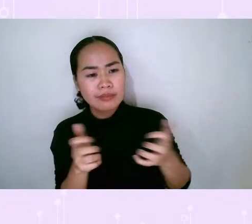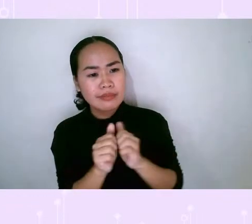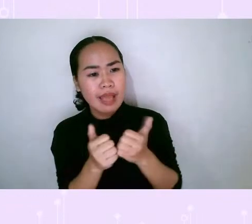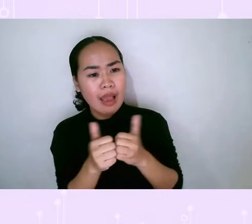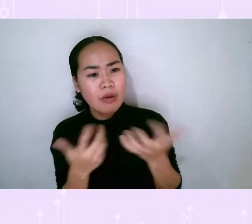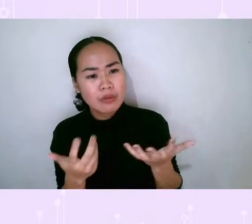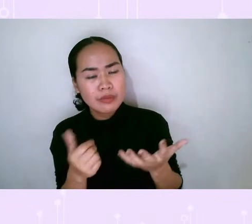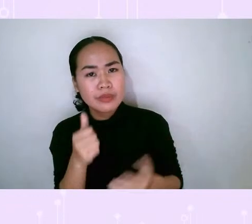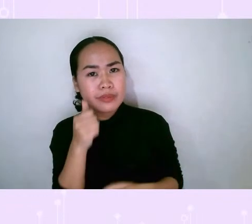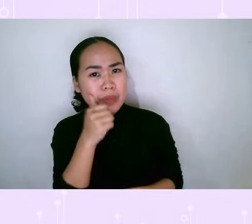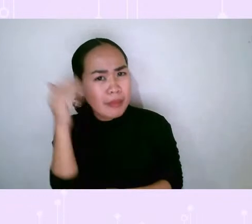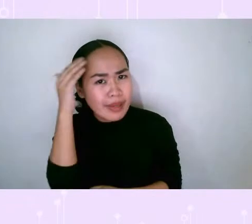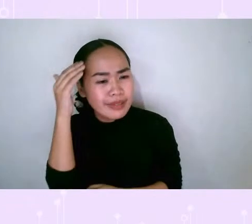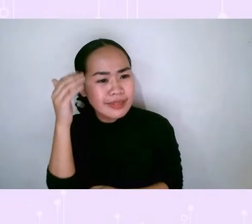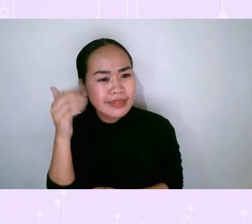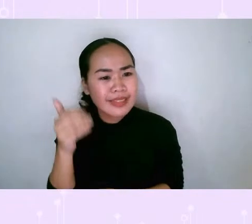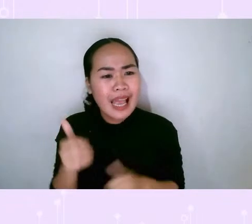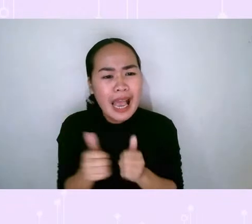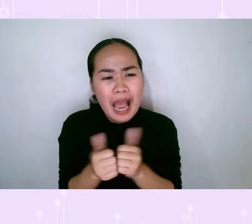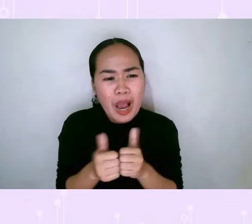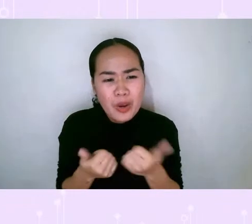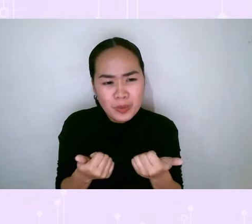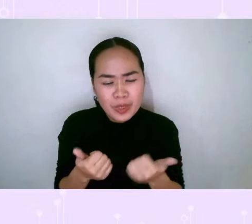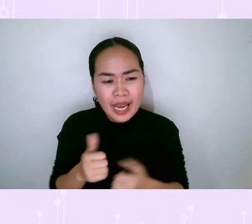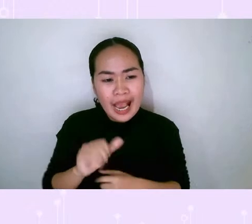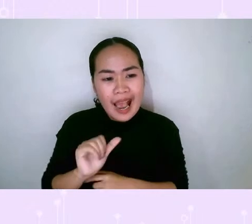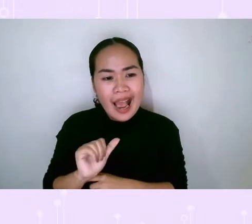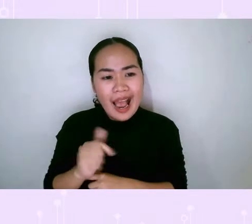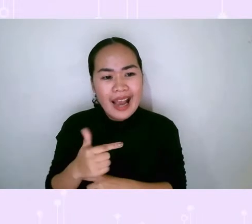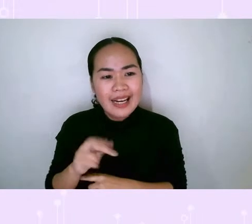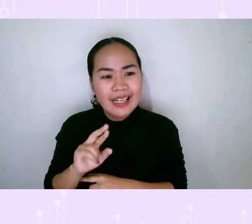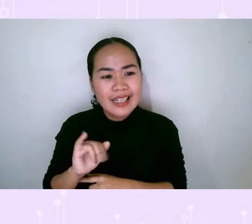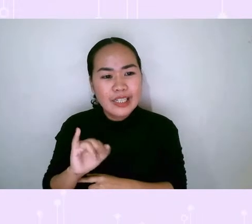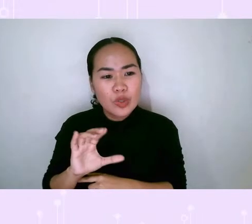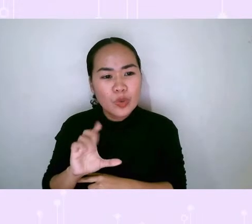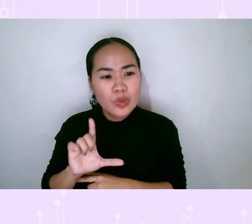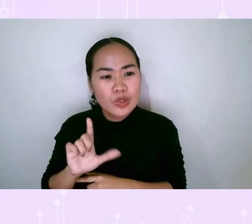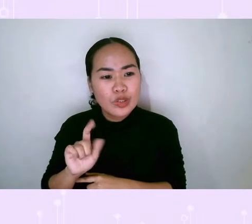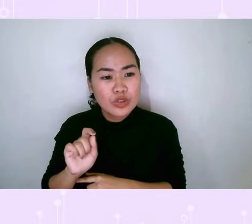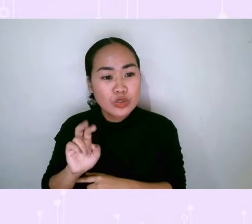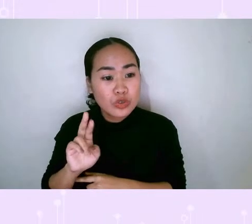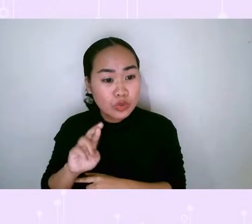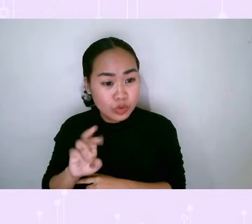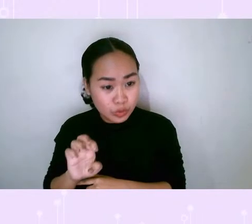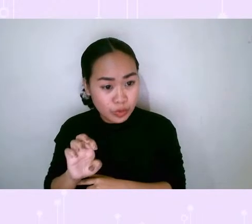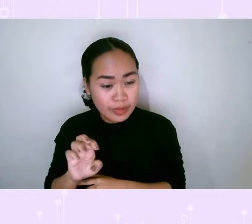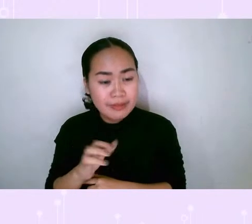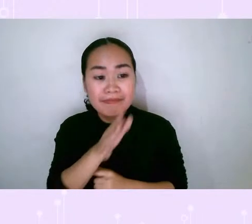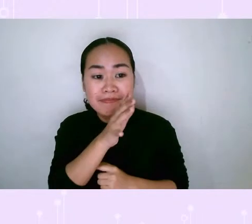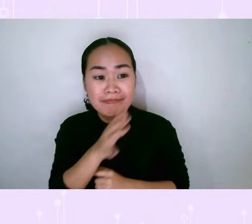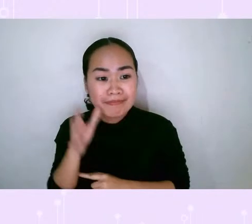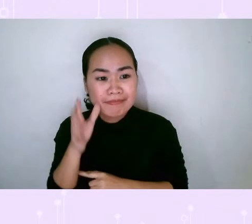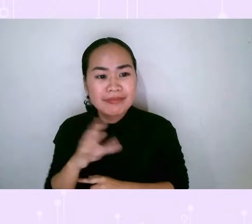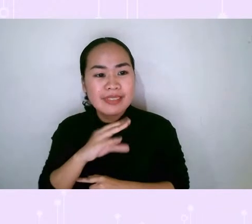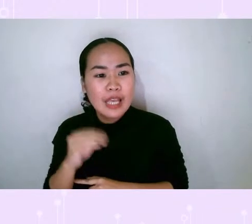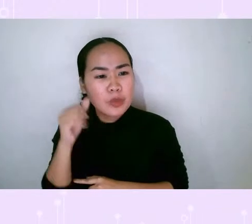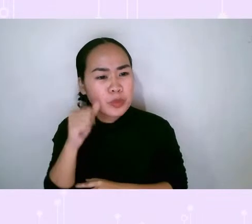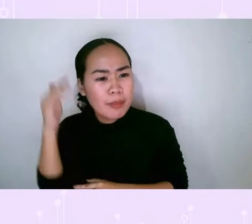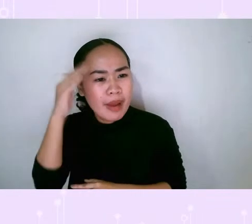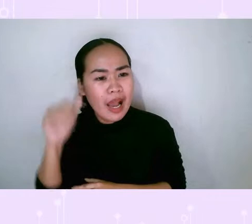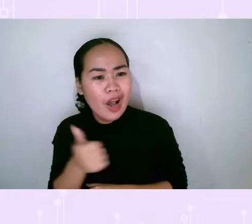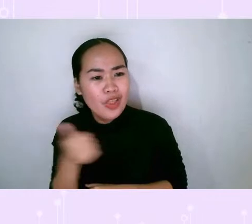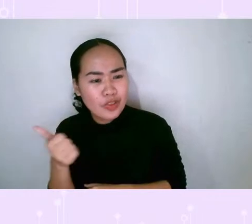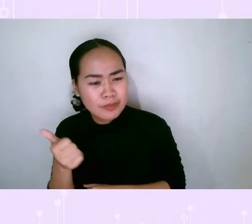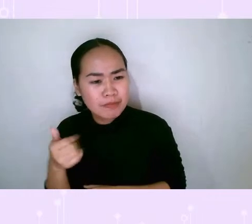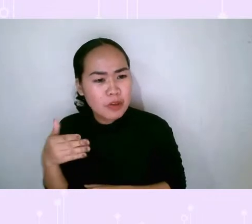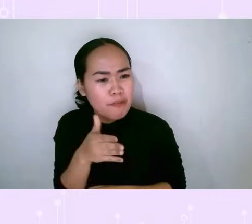the agriculture and fisheries sectors, reap the rewards of agricultural advancement, that women micro-entrepreneurs use technology